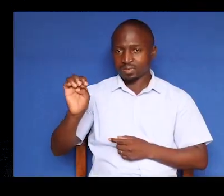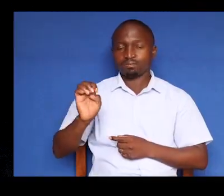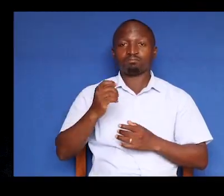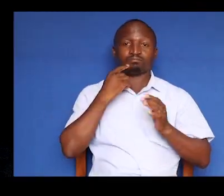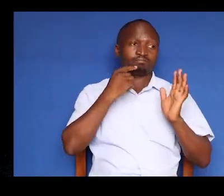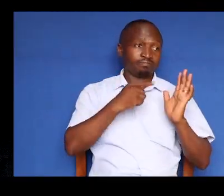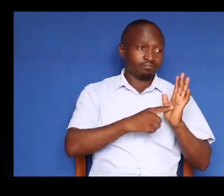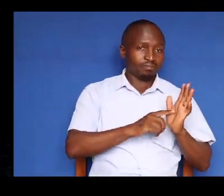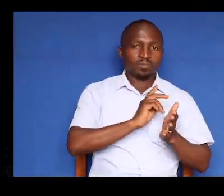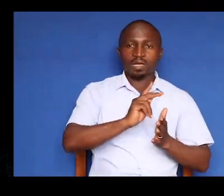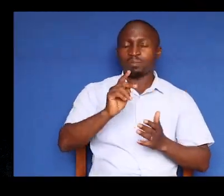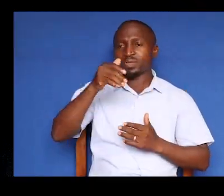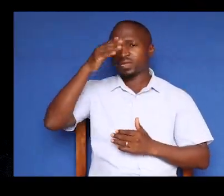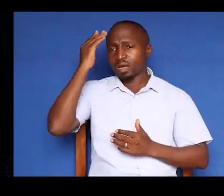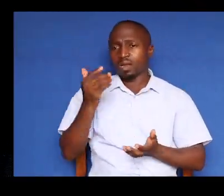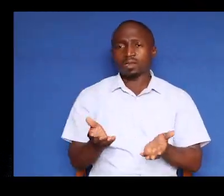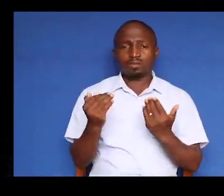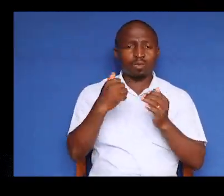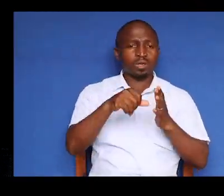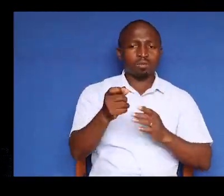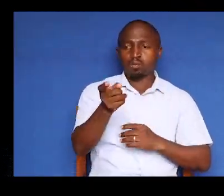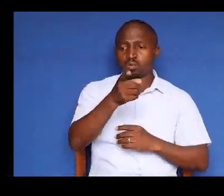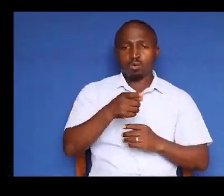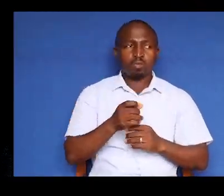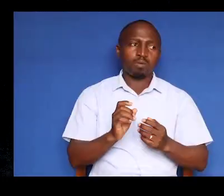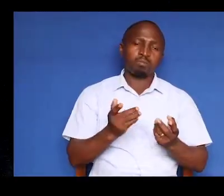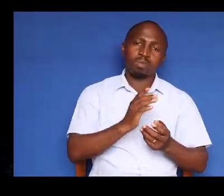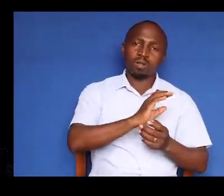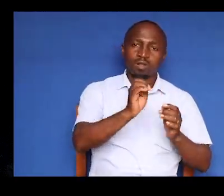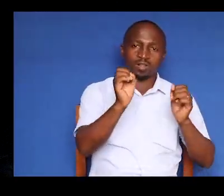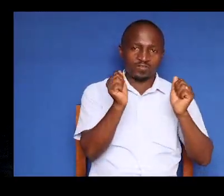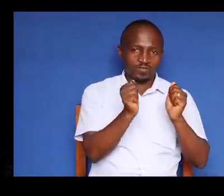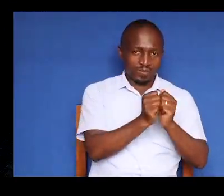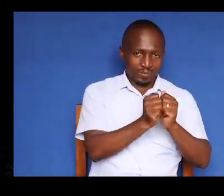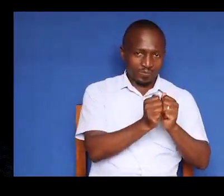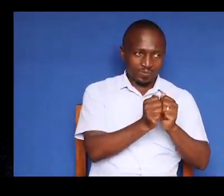to pay a loan of 10,000,